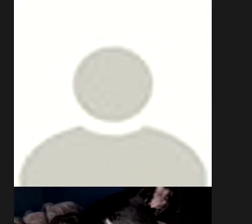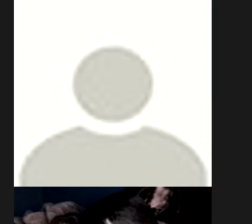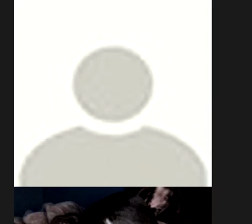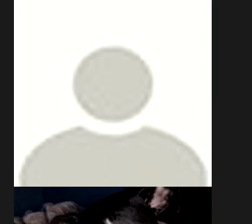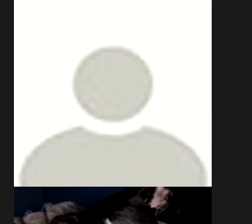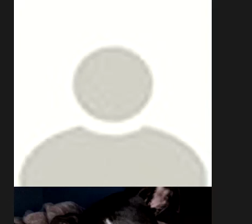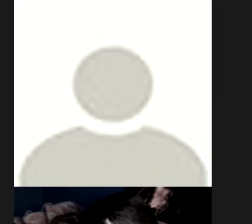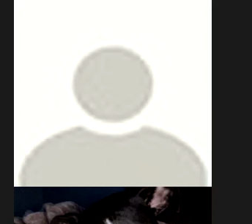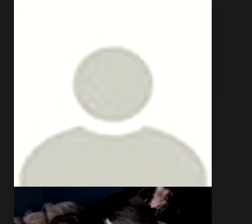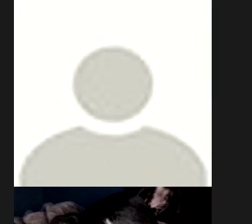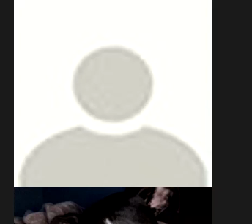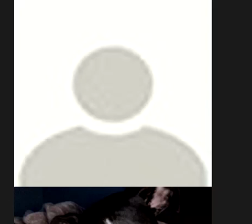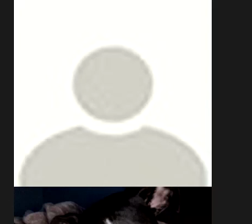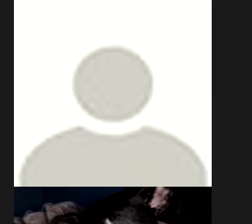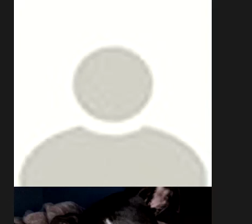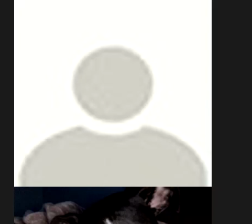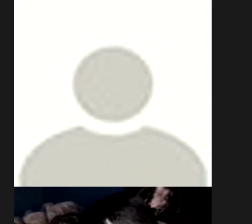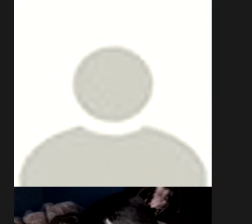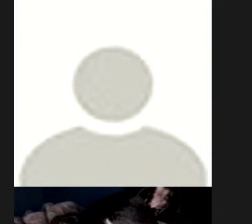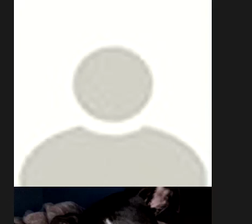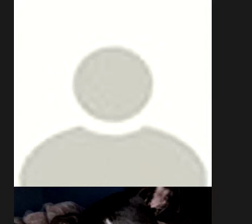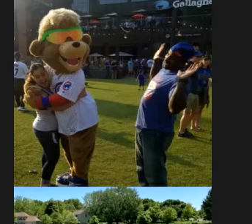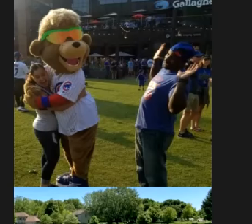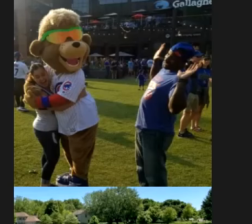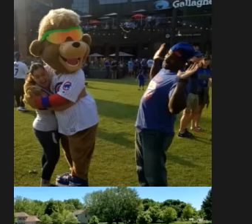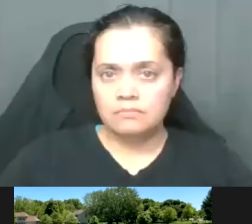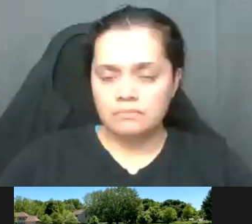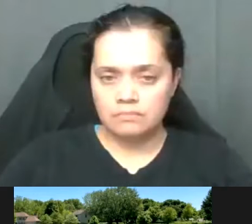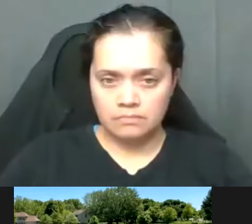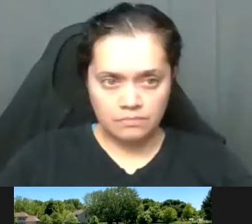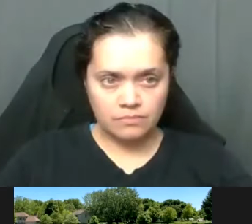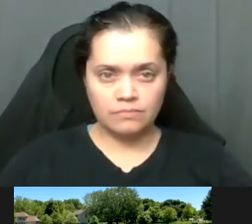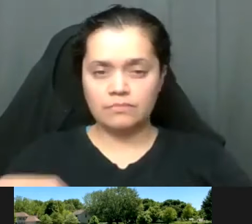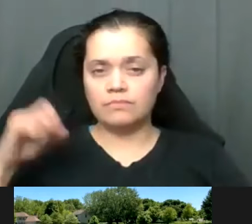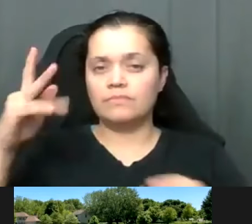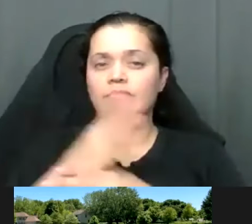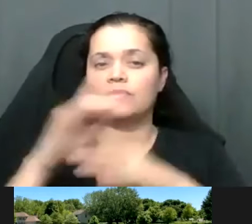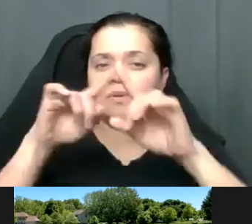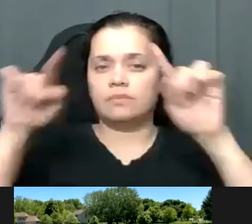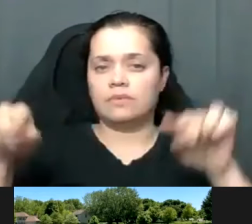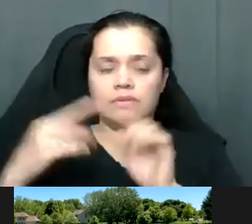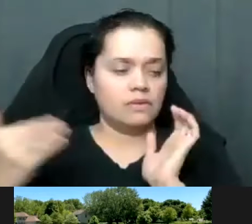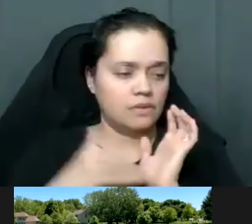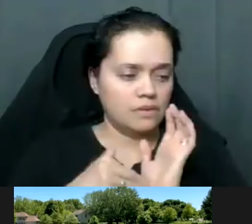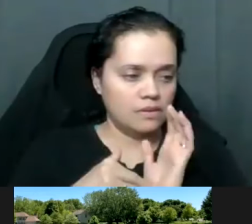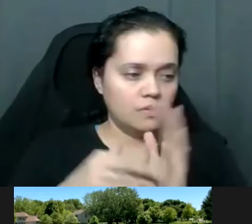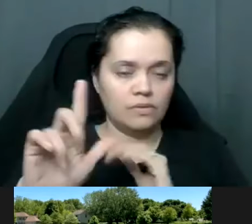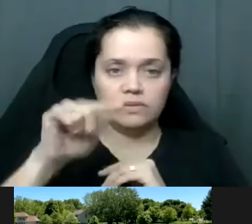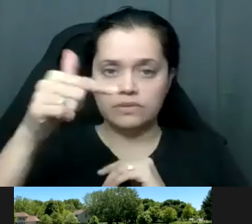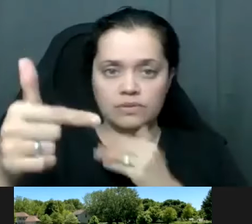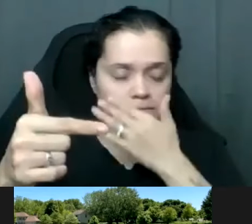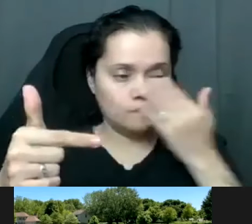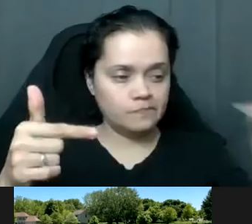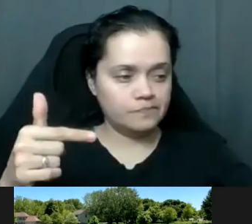or two as well. All right, so I'm going to share my screen. And again, when it's your